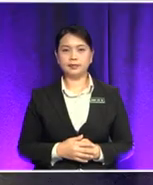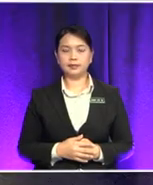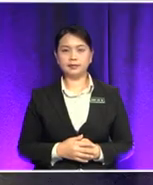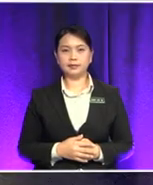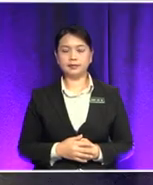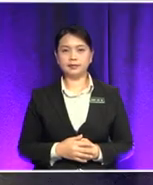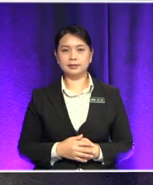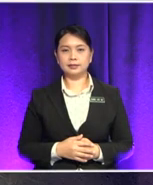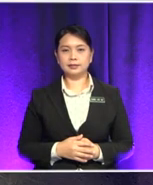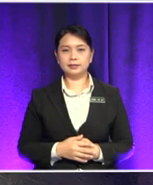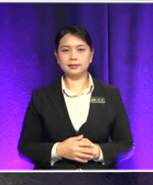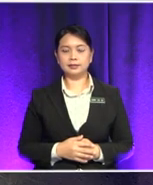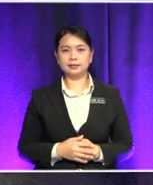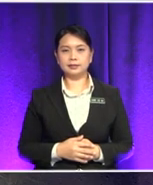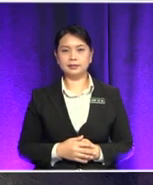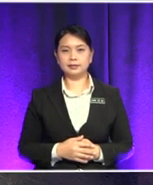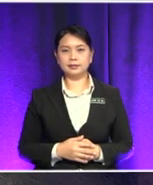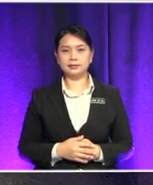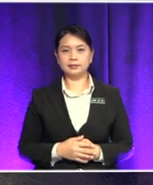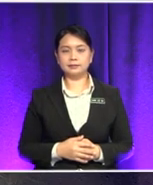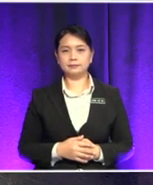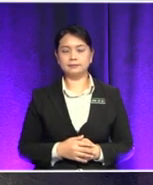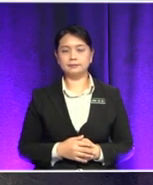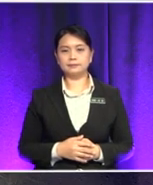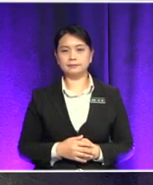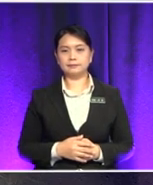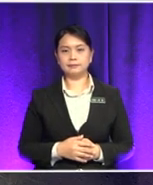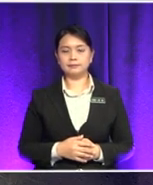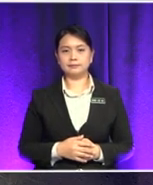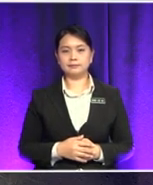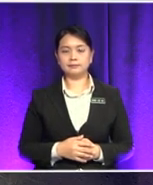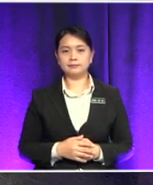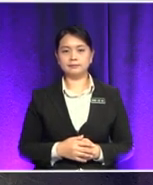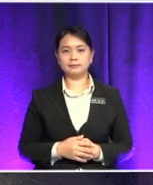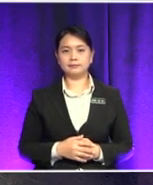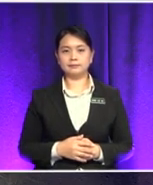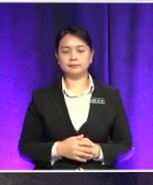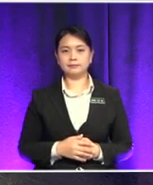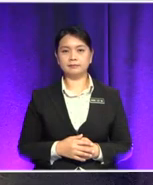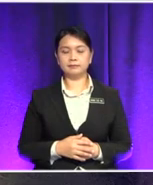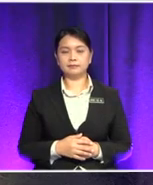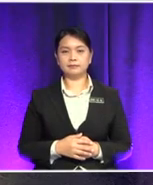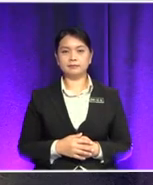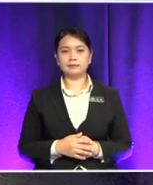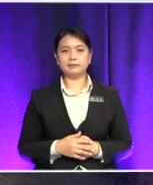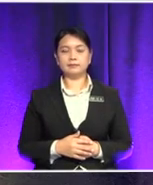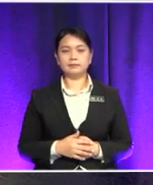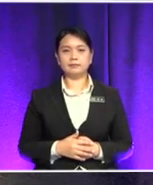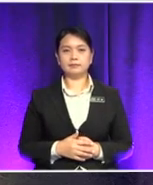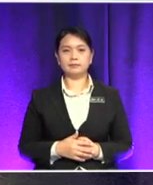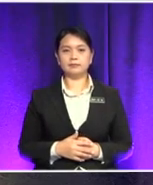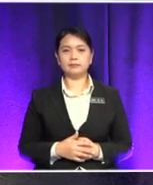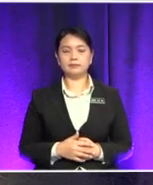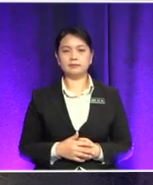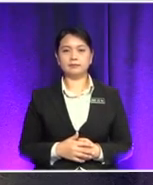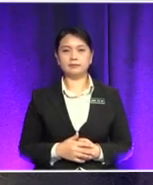Shahira has 6. Wow. Atia has 7 candies. And Alpha has... One, two, three, four, five, six. Six candies as